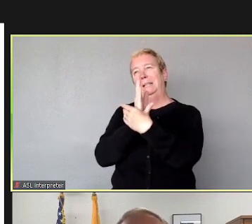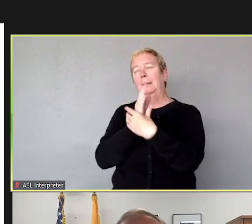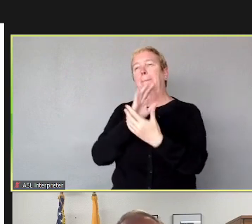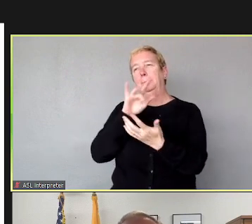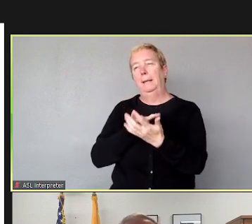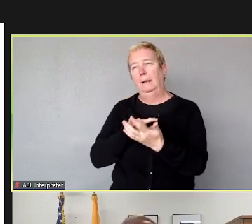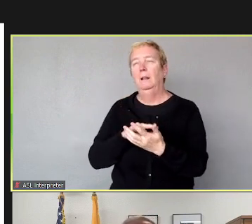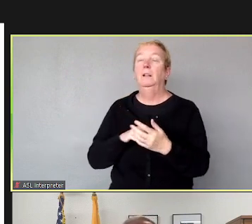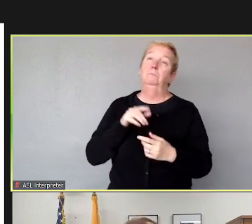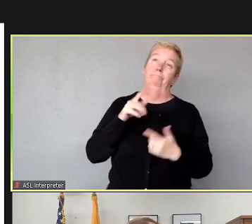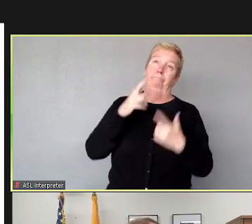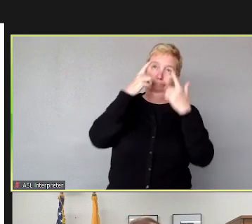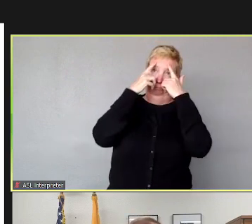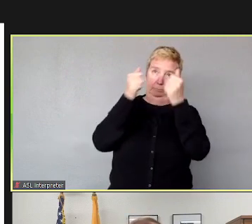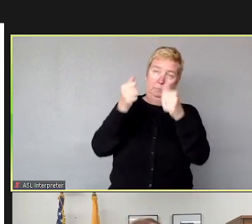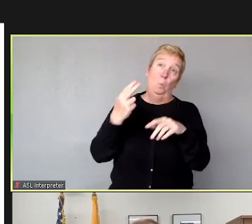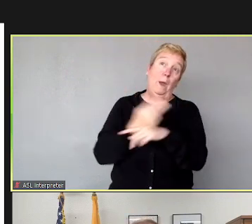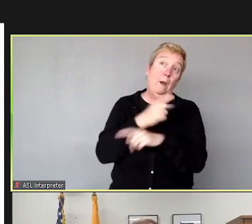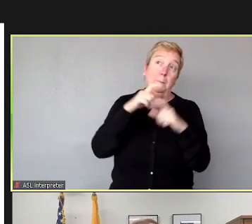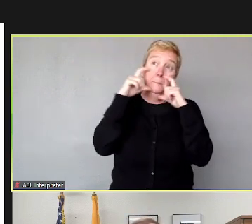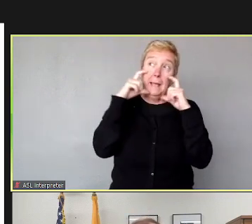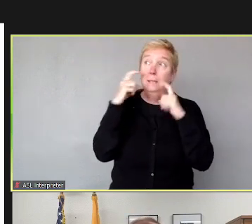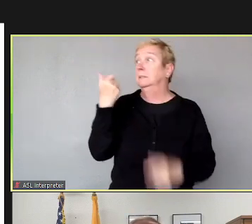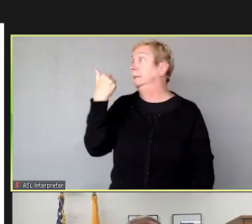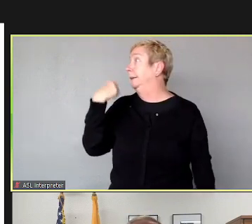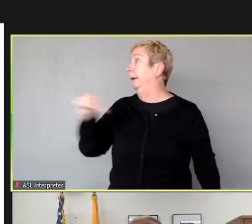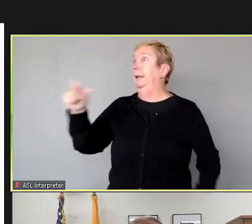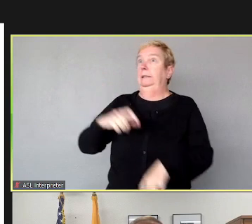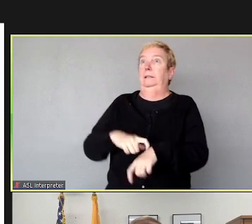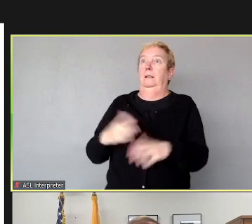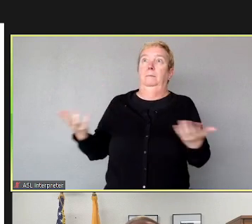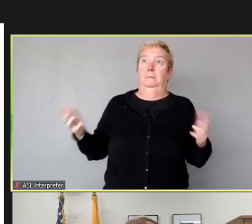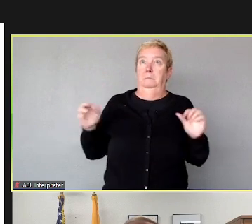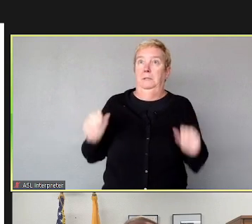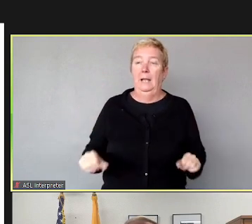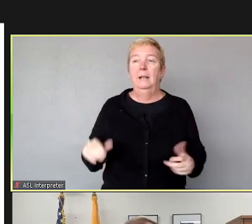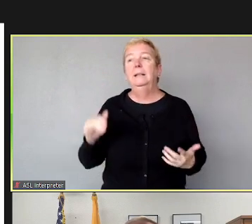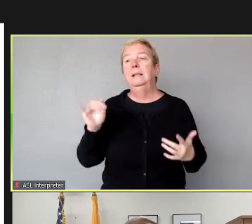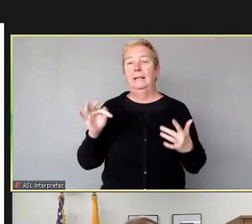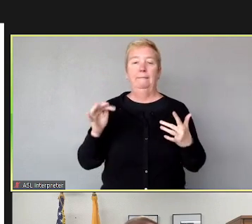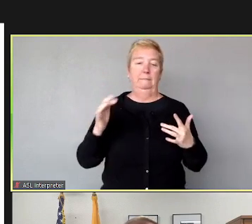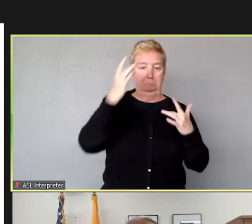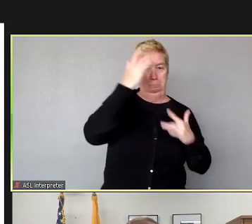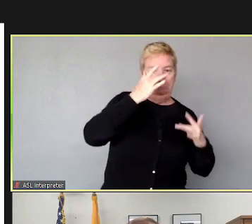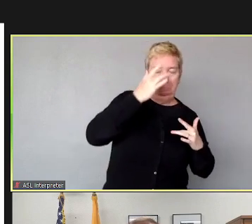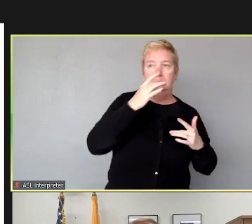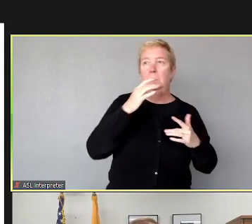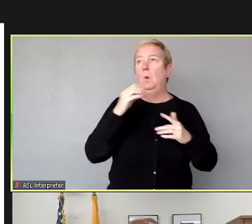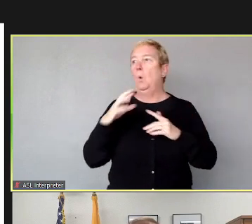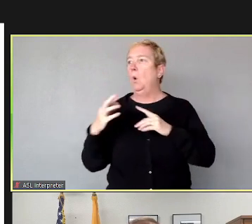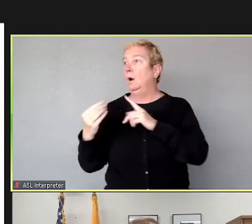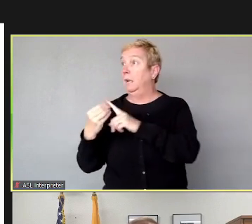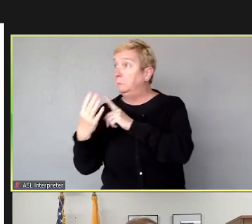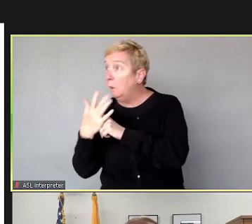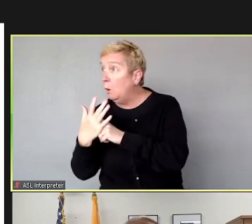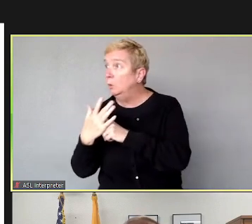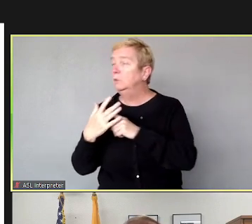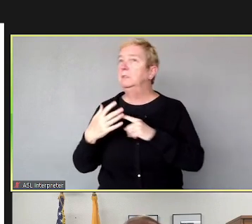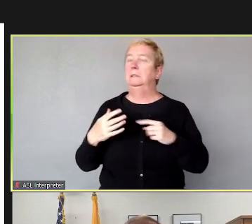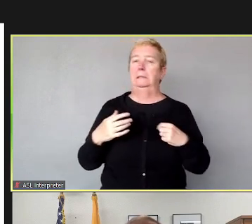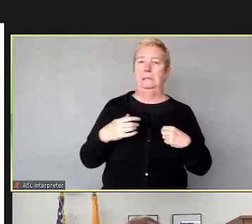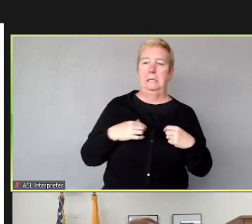to wear a mask at any time. People with symptoms or a positive test or exposure to someone with COVID-19 should